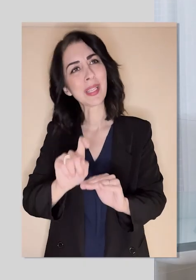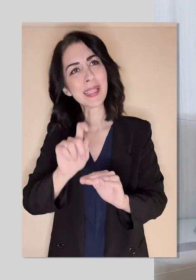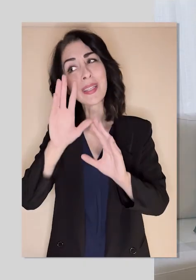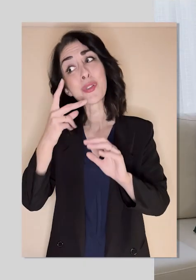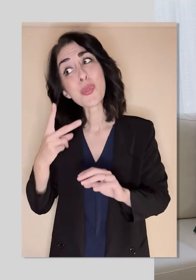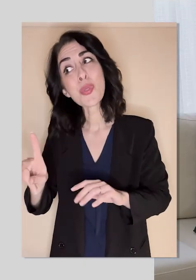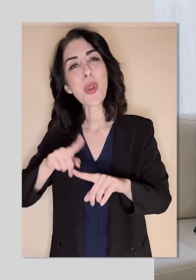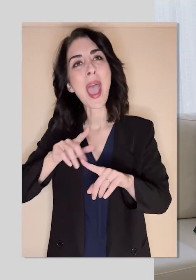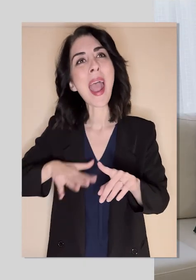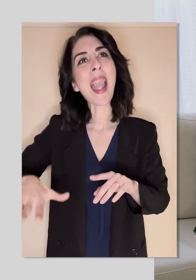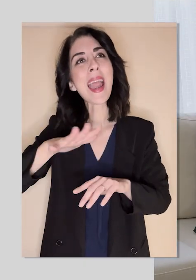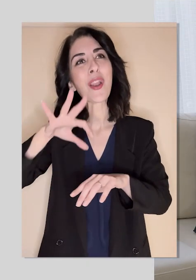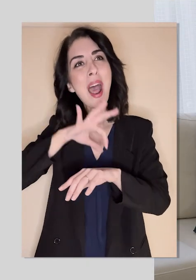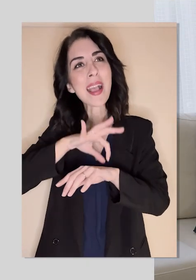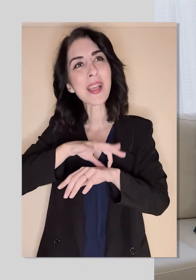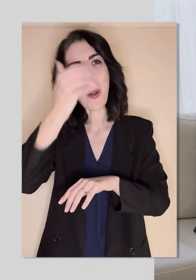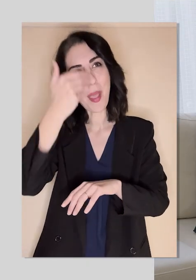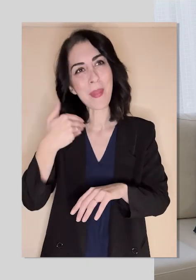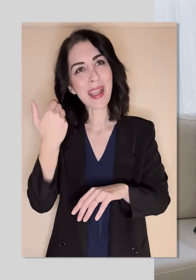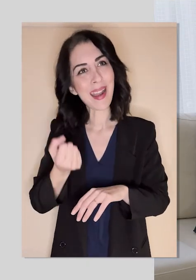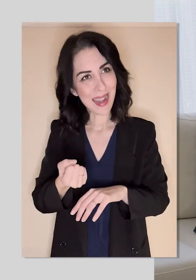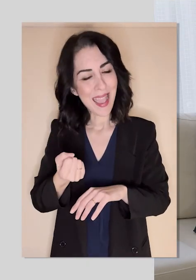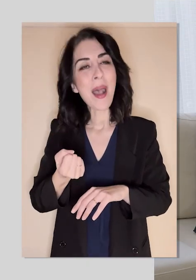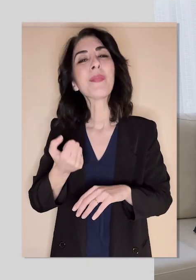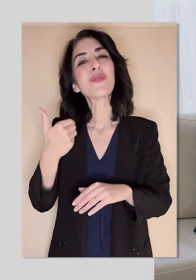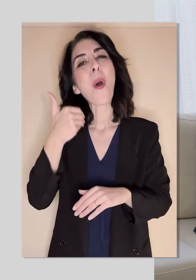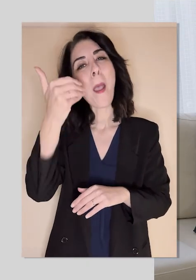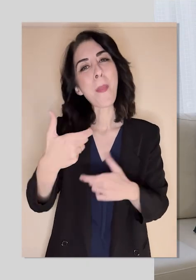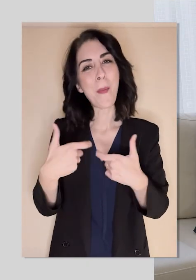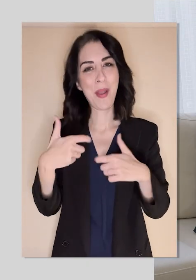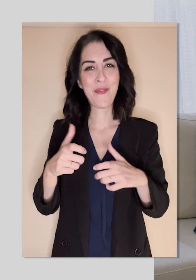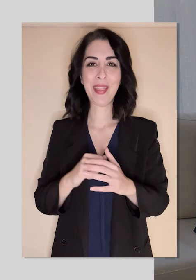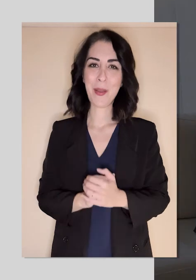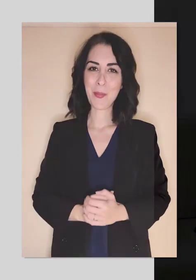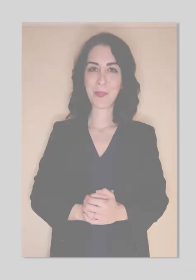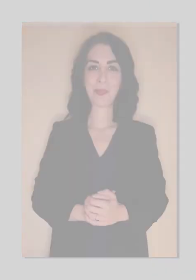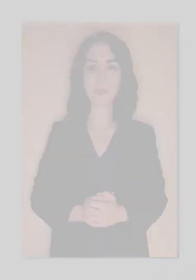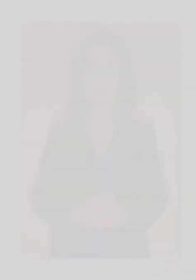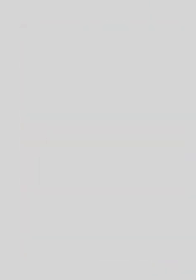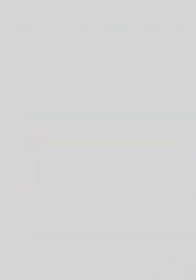Greek patients with migraine, and we continue with those in the next video. Okay.